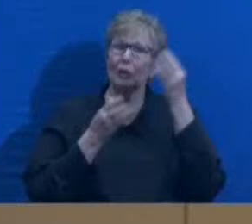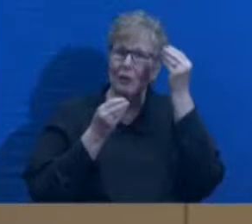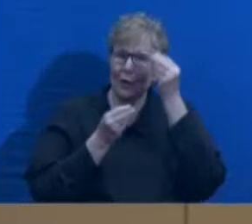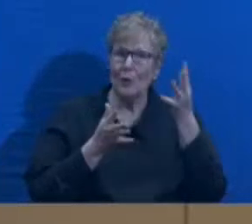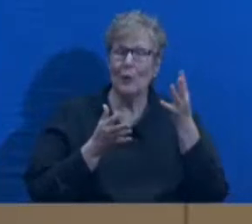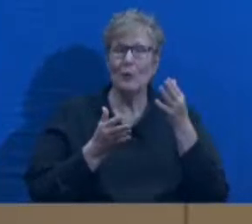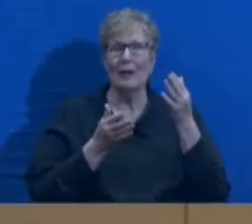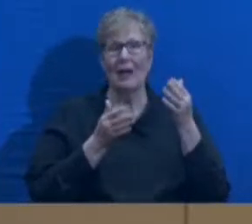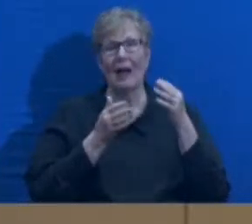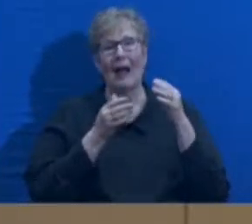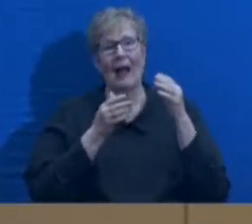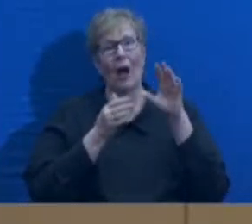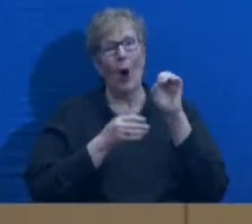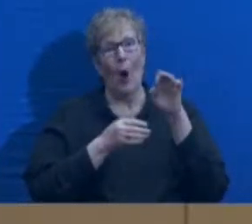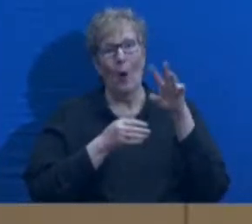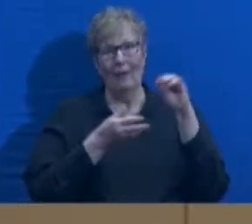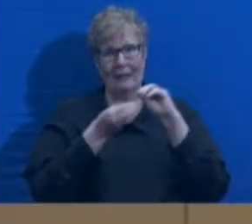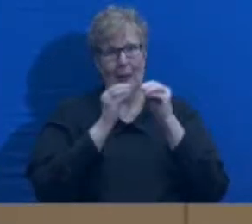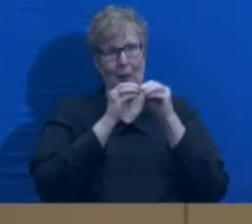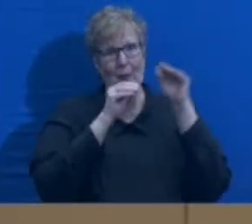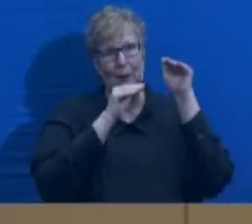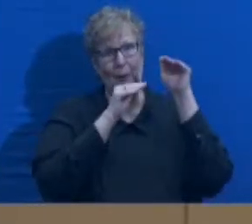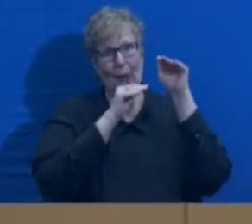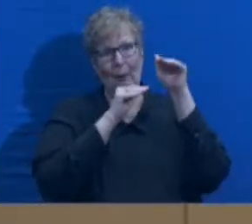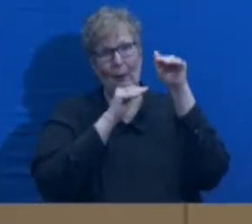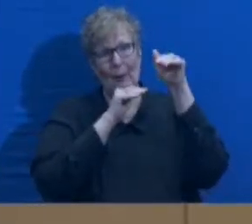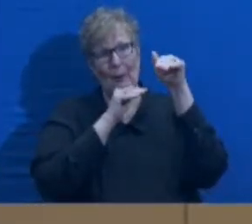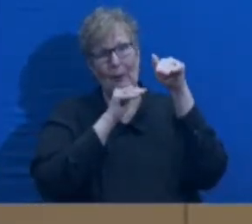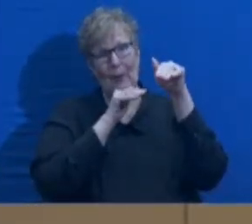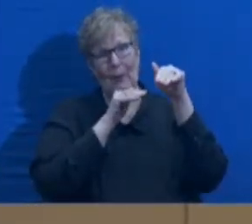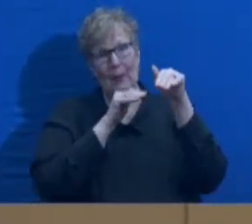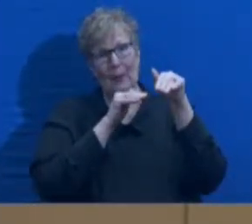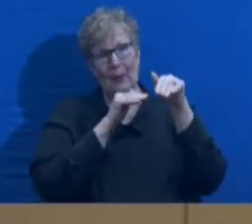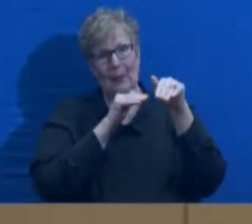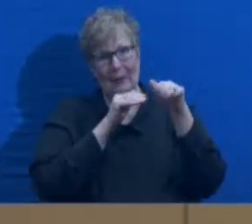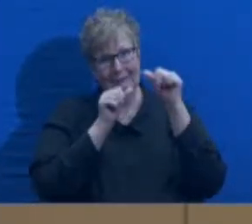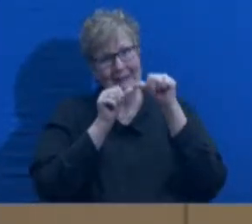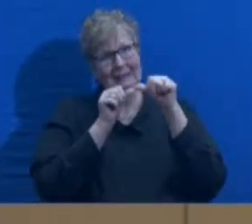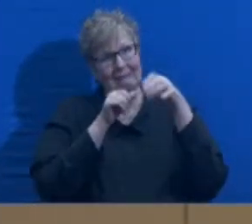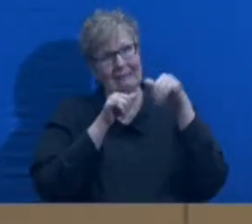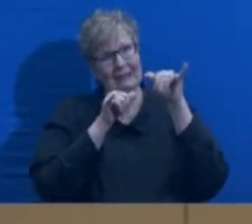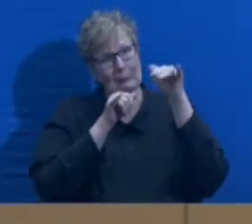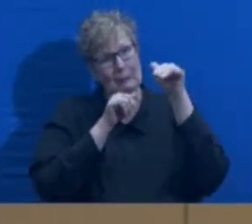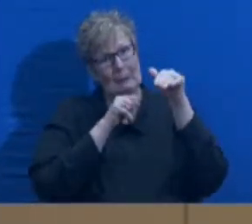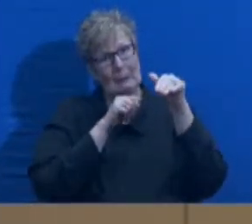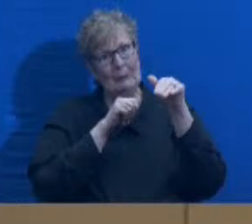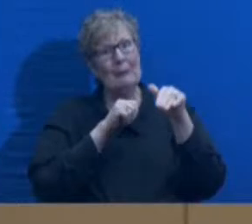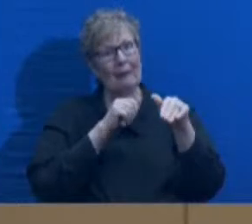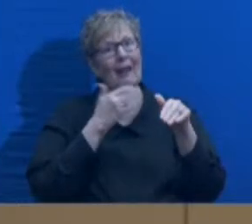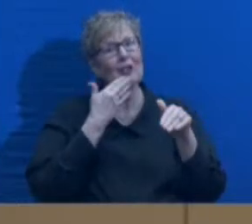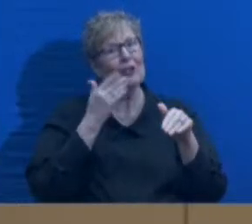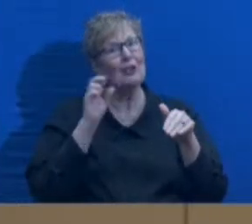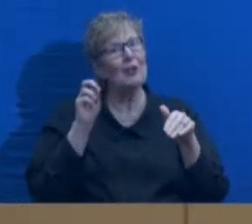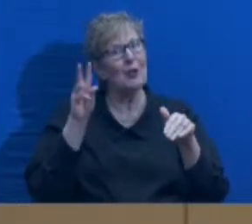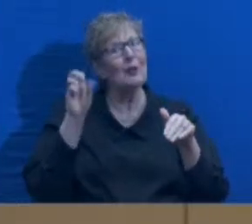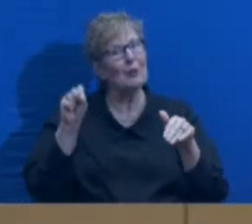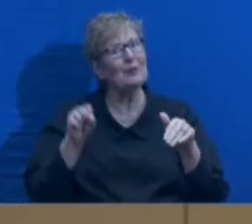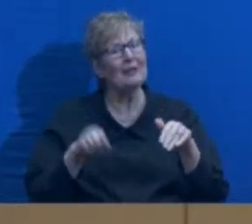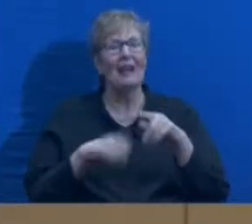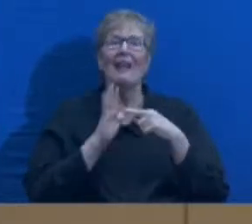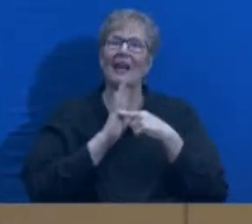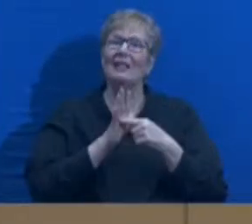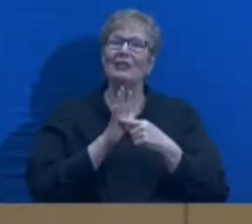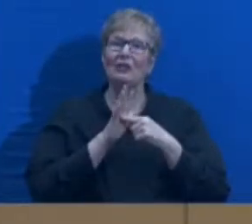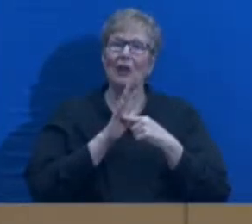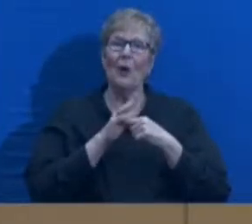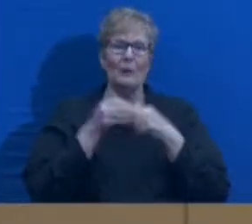data trends regarding COVID-19 that we've seen over the last few weeks are continuing, and that is the good news. I think it shows that the